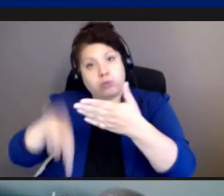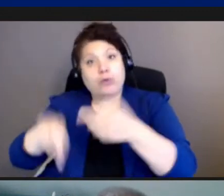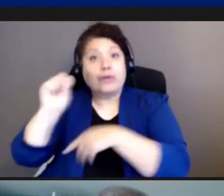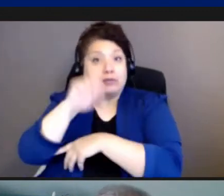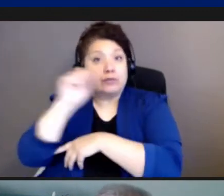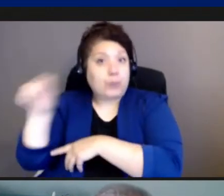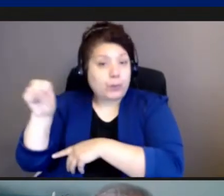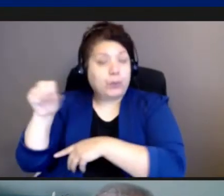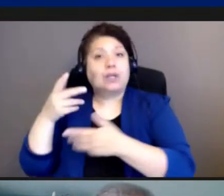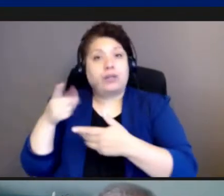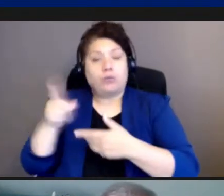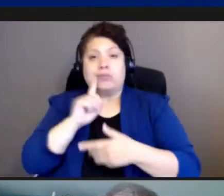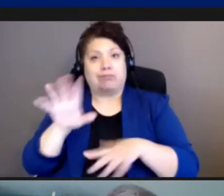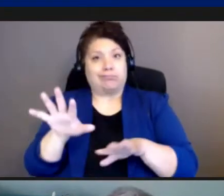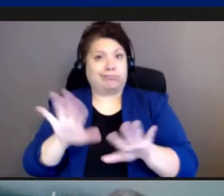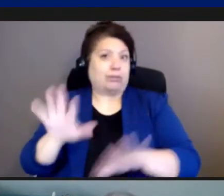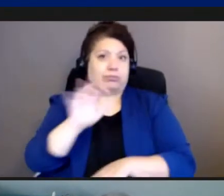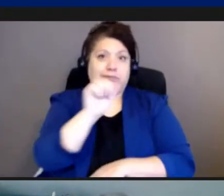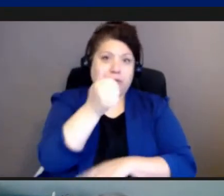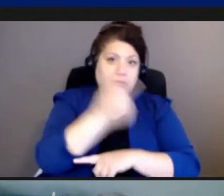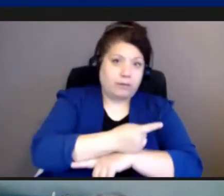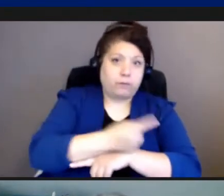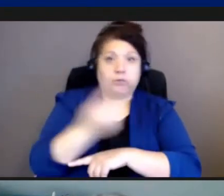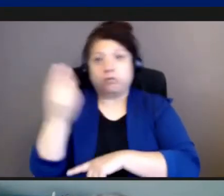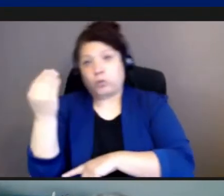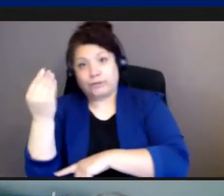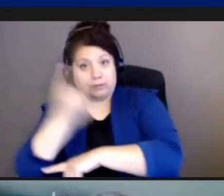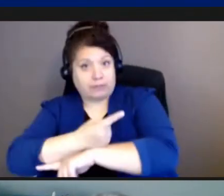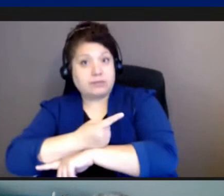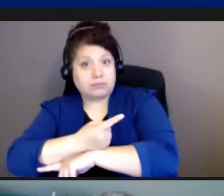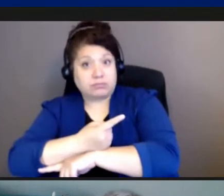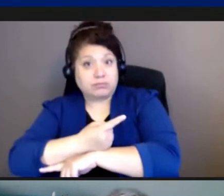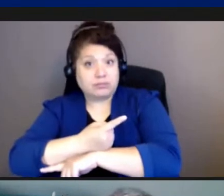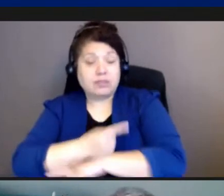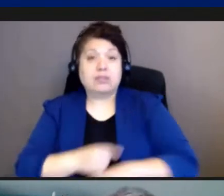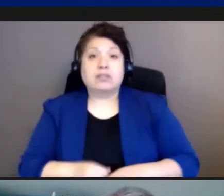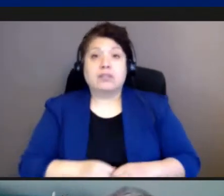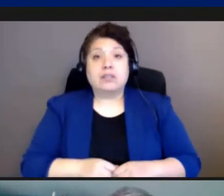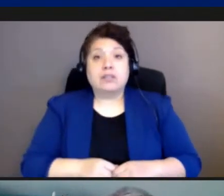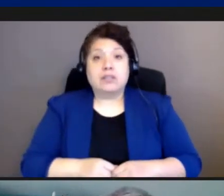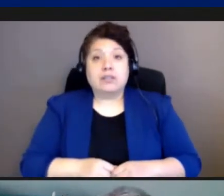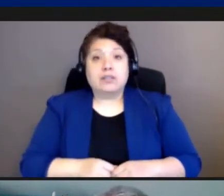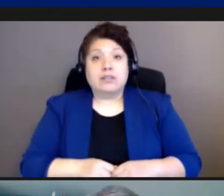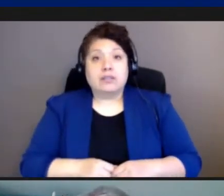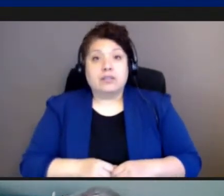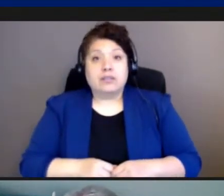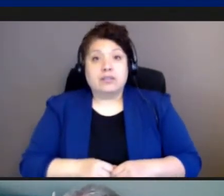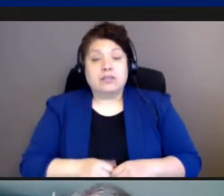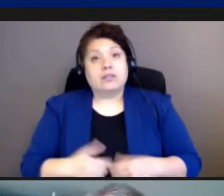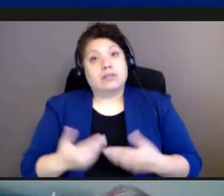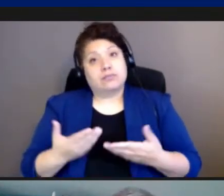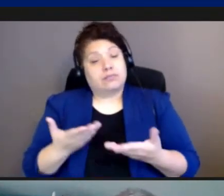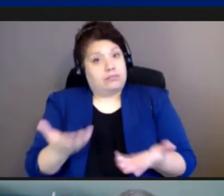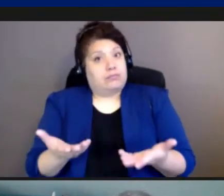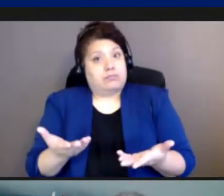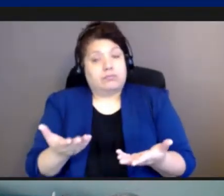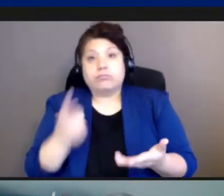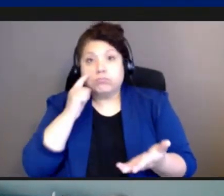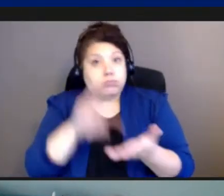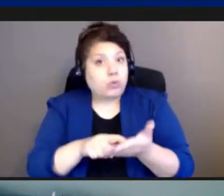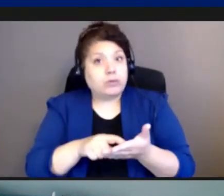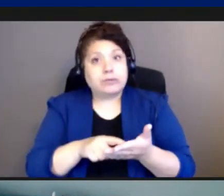period. So that it goes both ways in terms of if things aren't changing